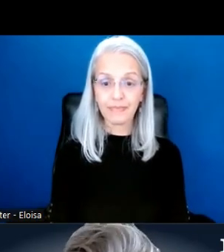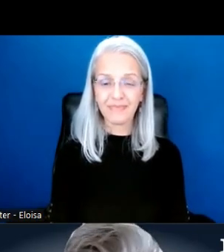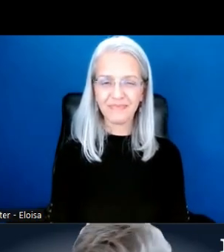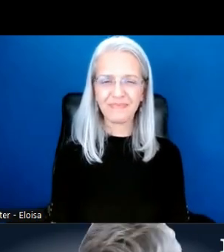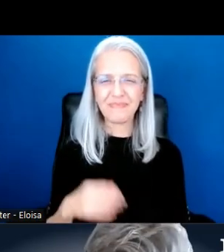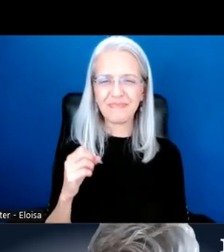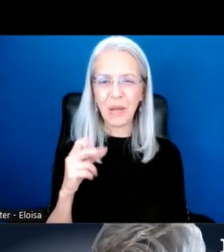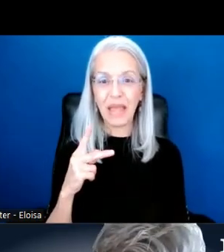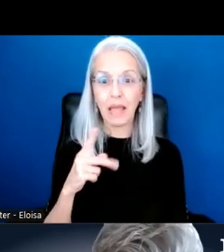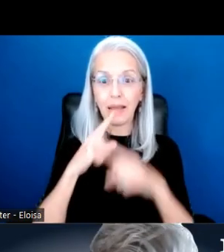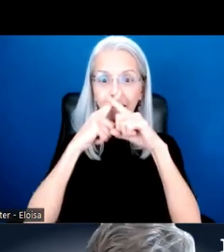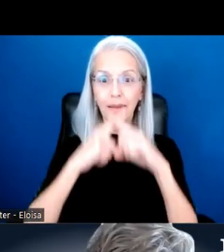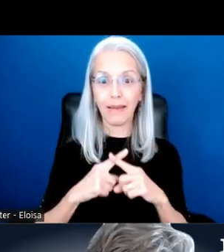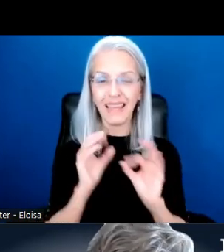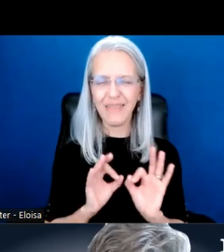Okay, unmute.